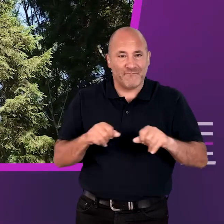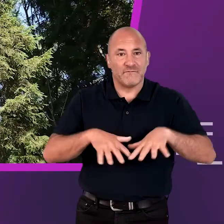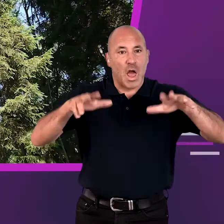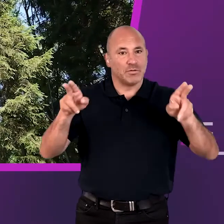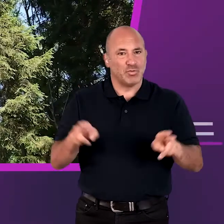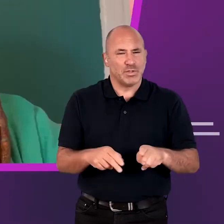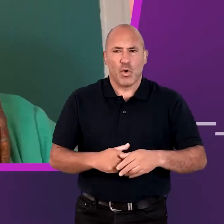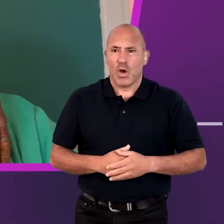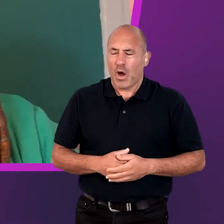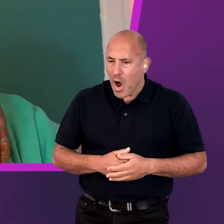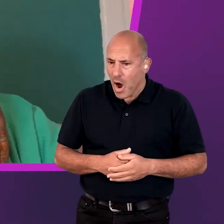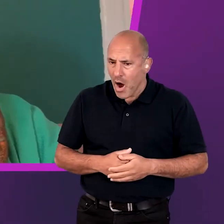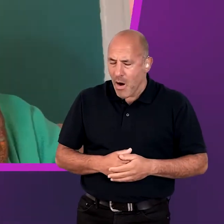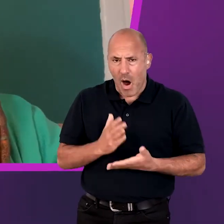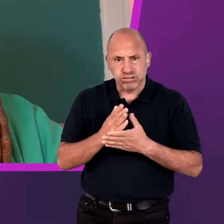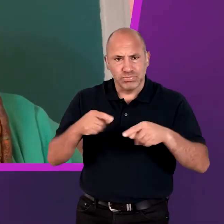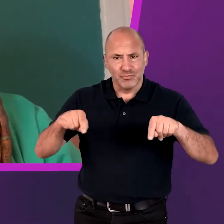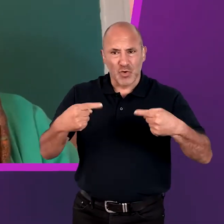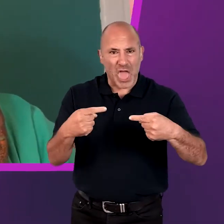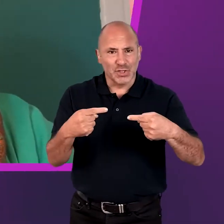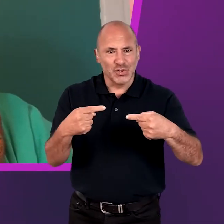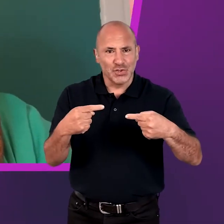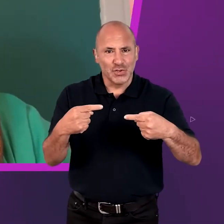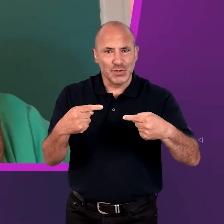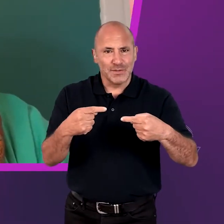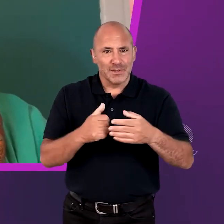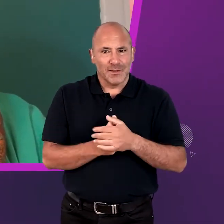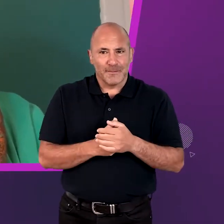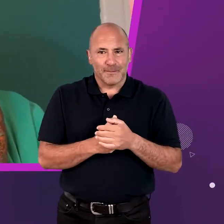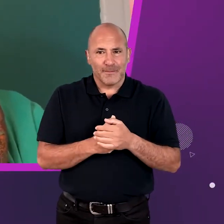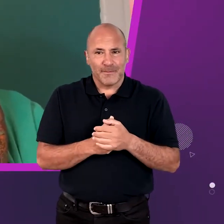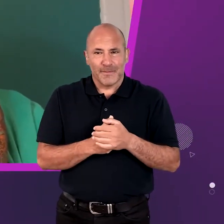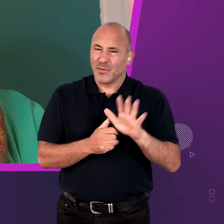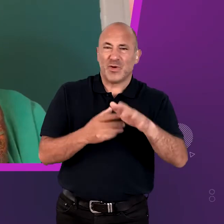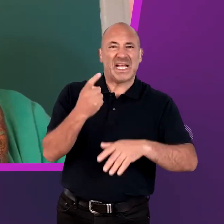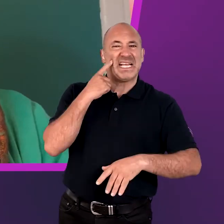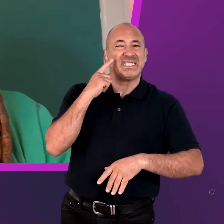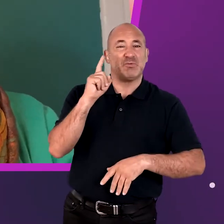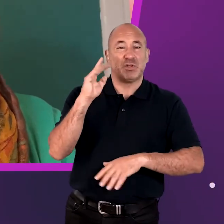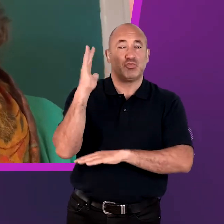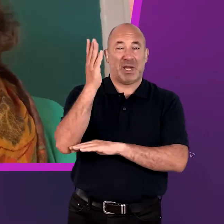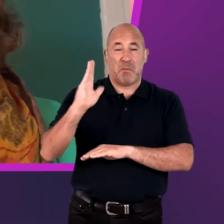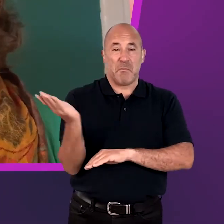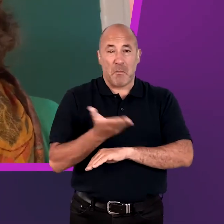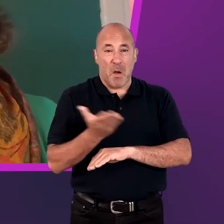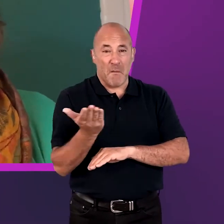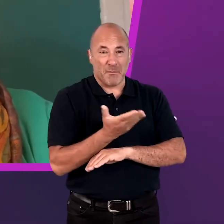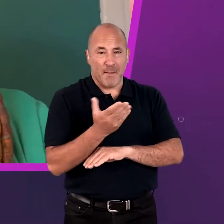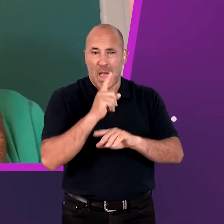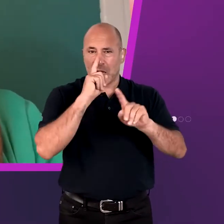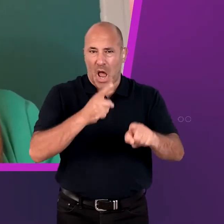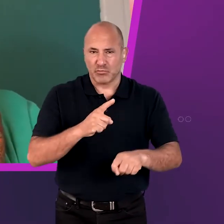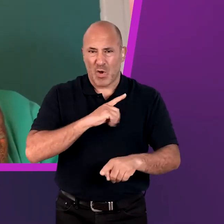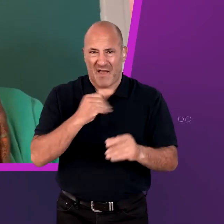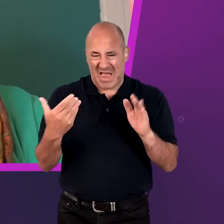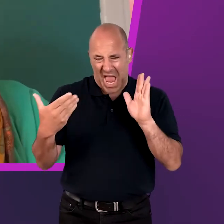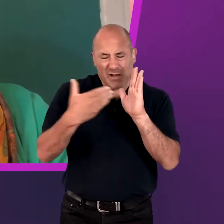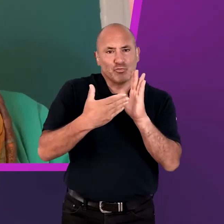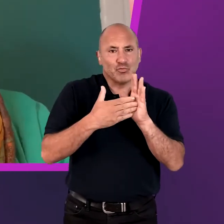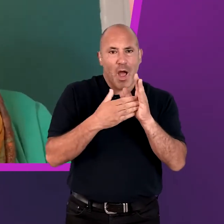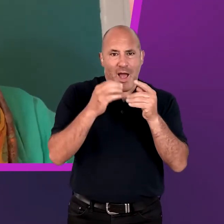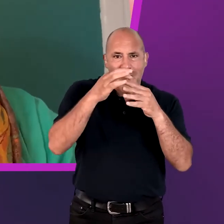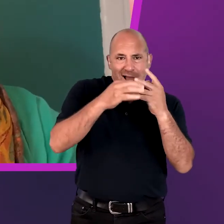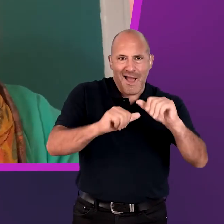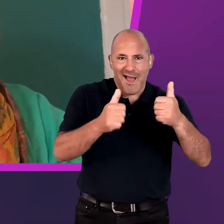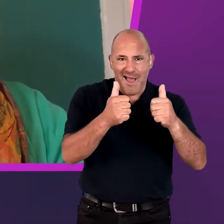flooding. Wow, so it really is a challenge. The easy option might be to just get rid of all the trees, but we can't